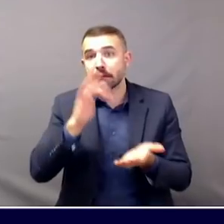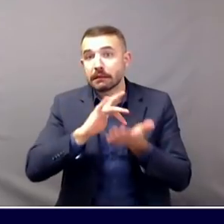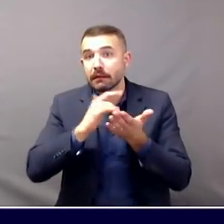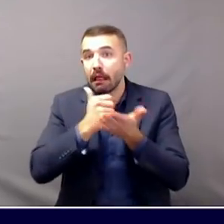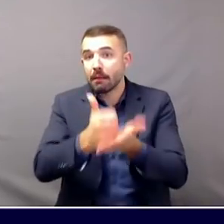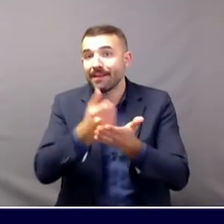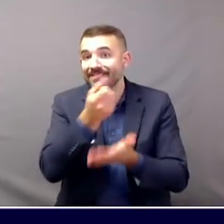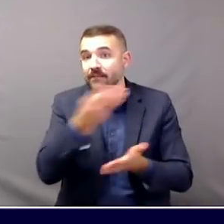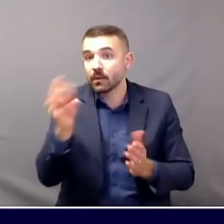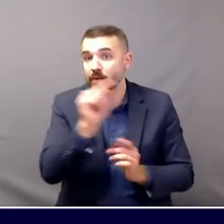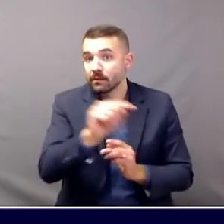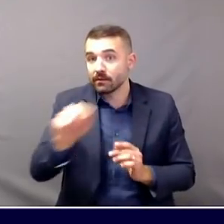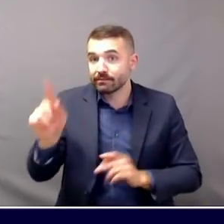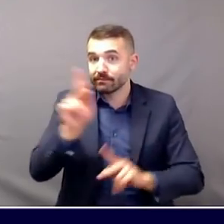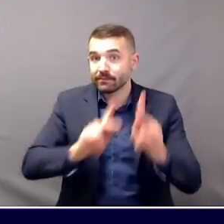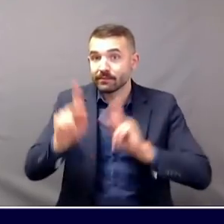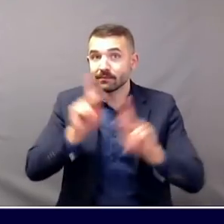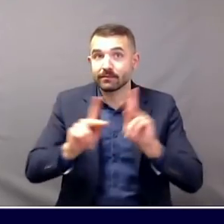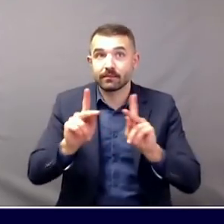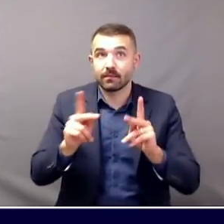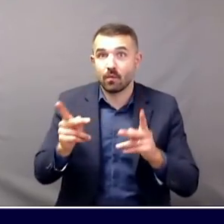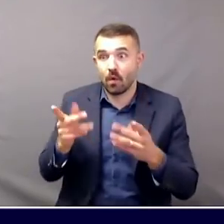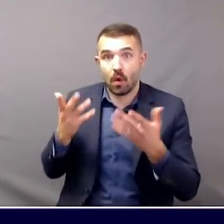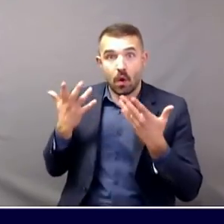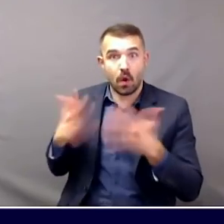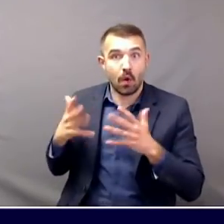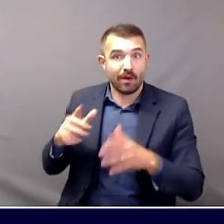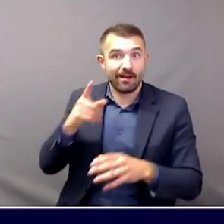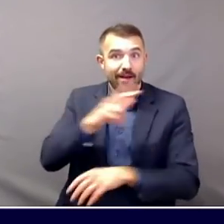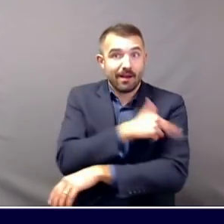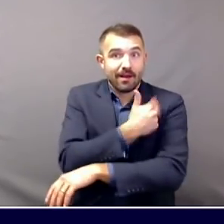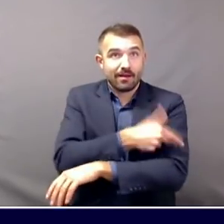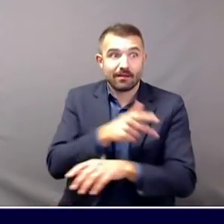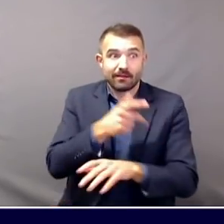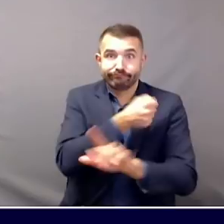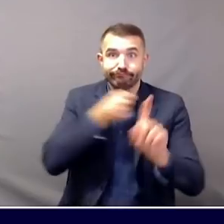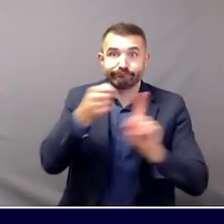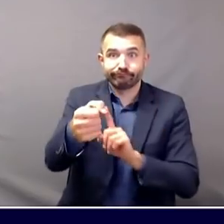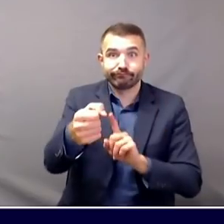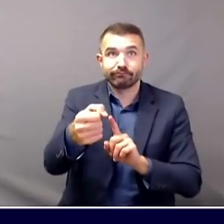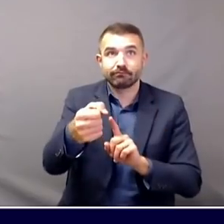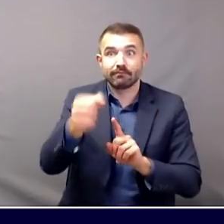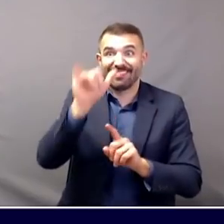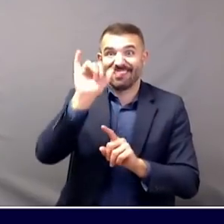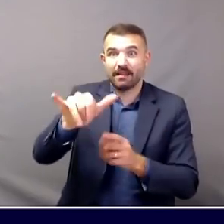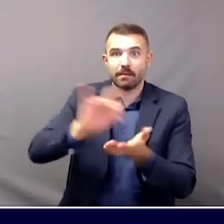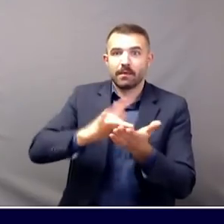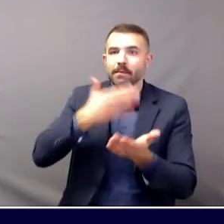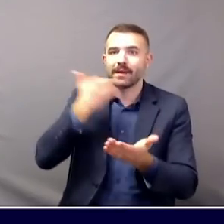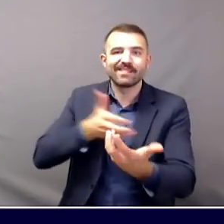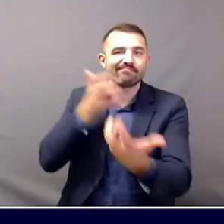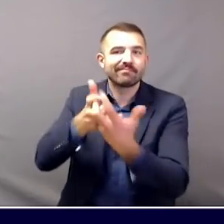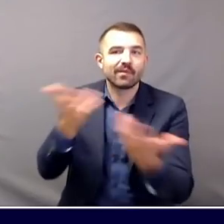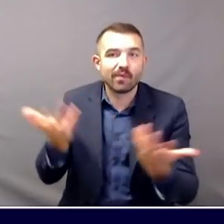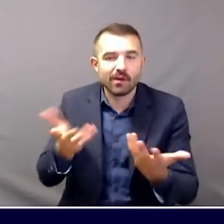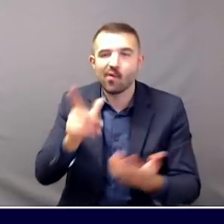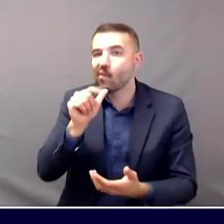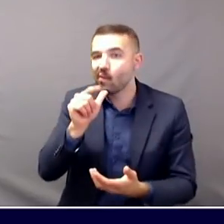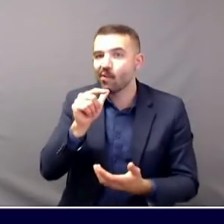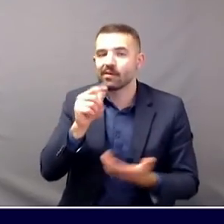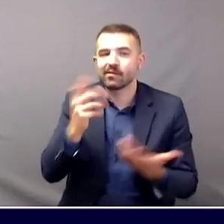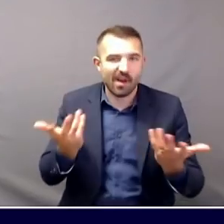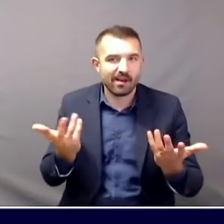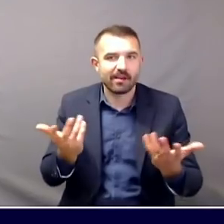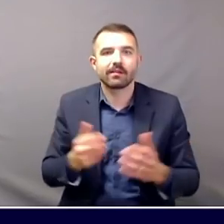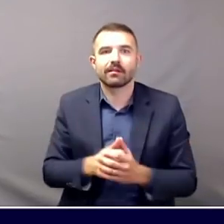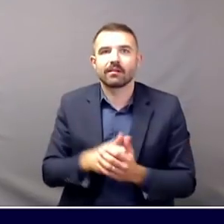hospitalized, which the drug remdesivir, a drug that we talked about a couple of months ago, that drug is used for people who have already been hospitalized.